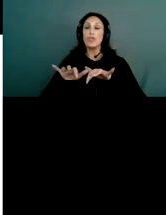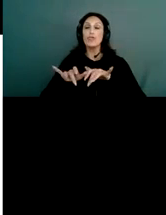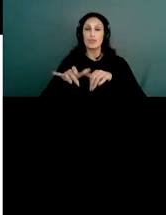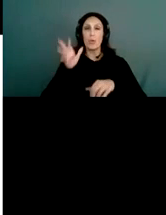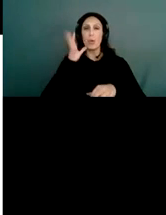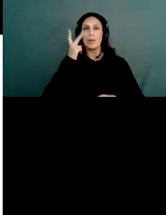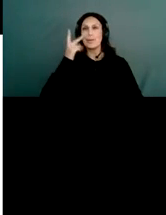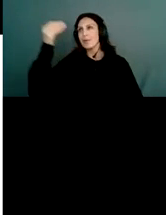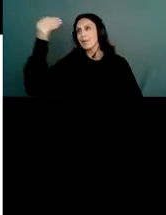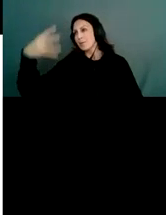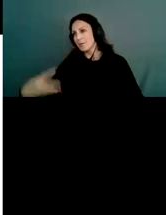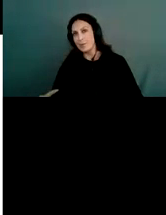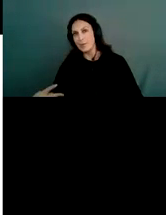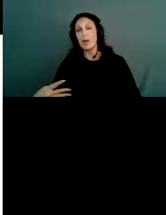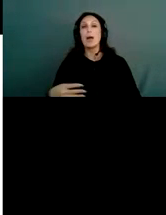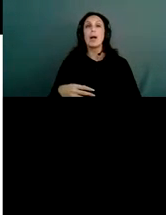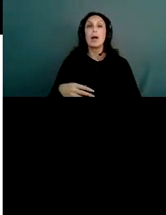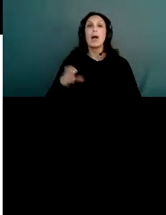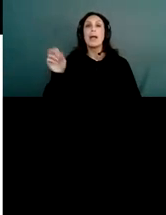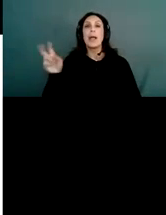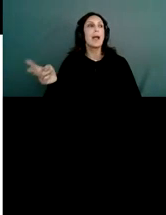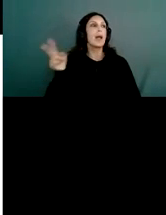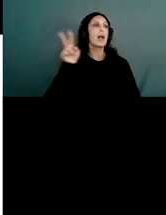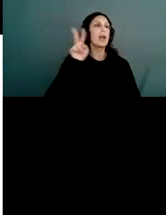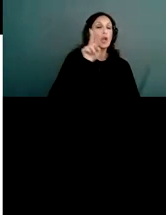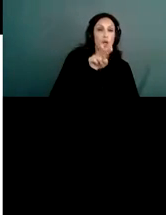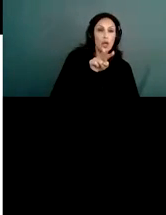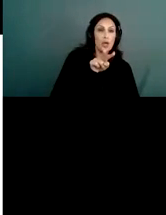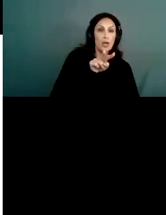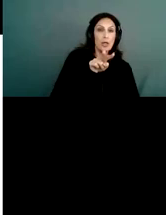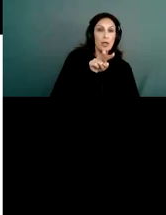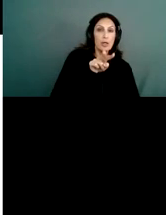then they can go ahead and look across the 3 different